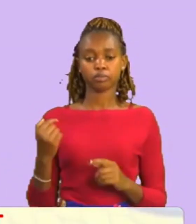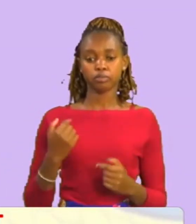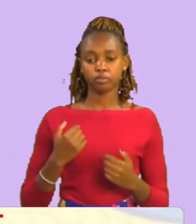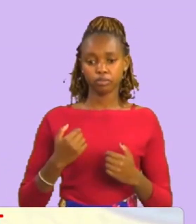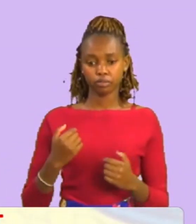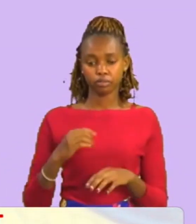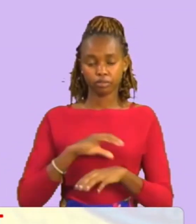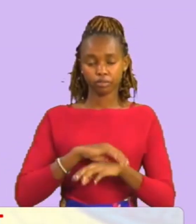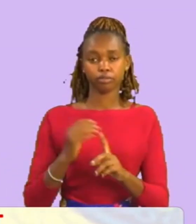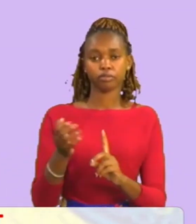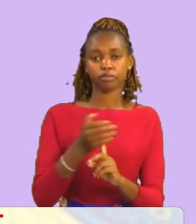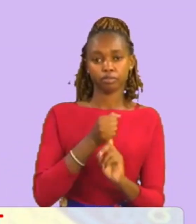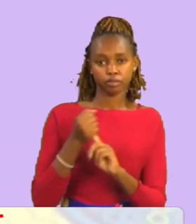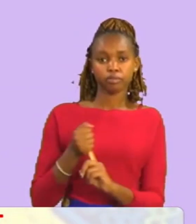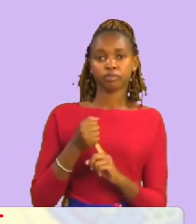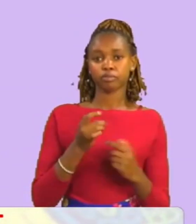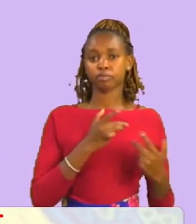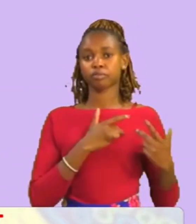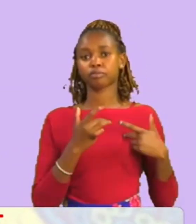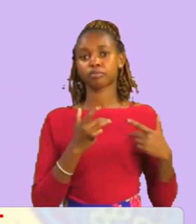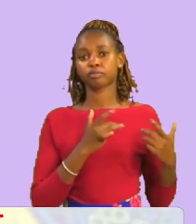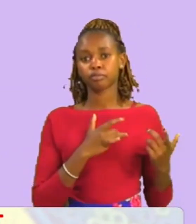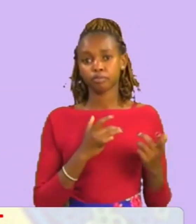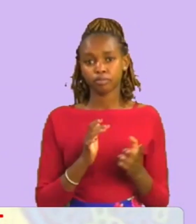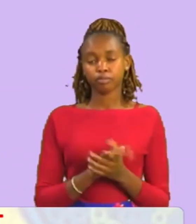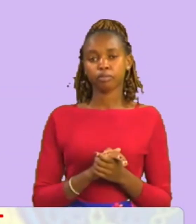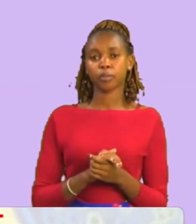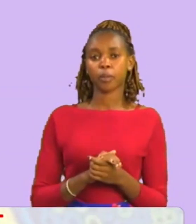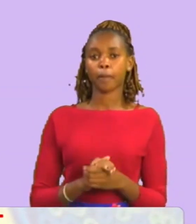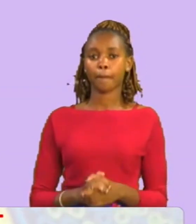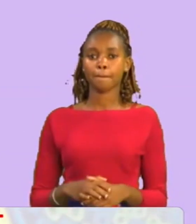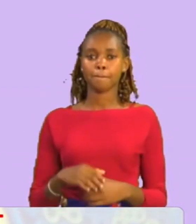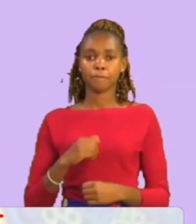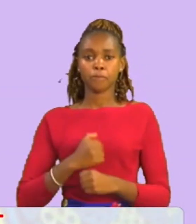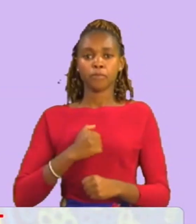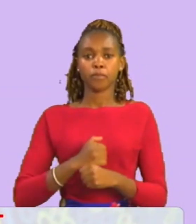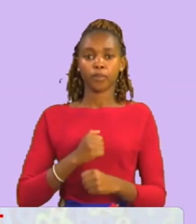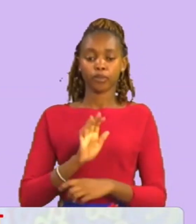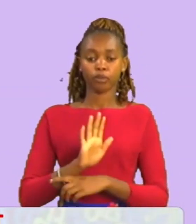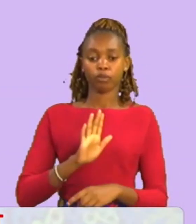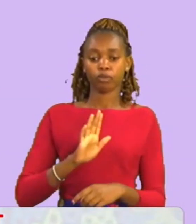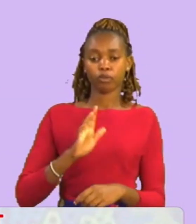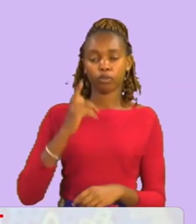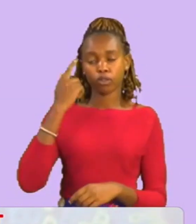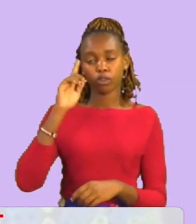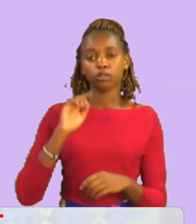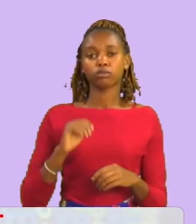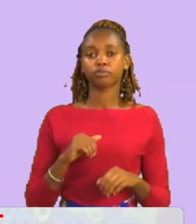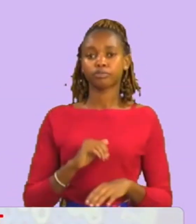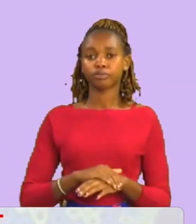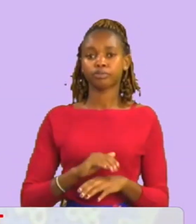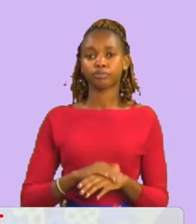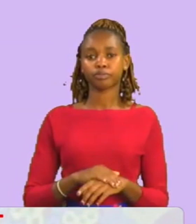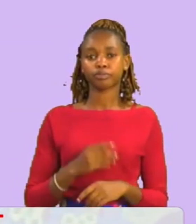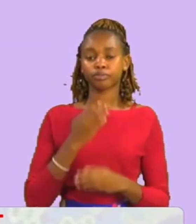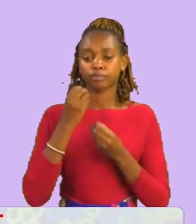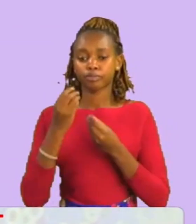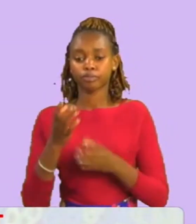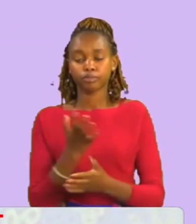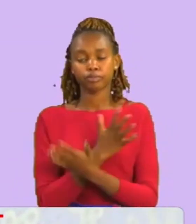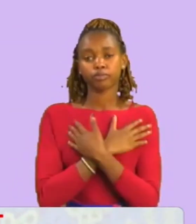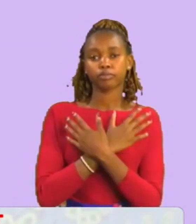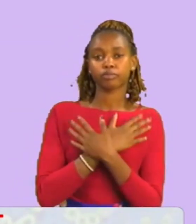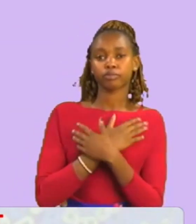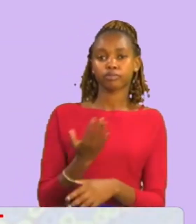Big shout out to you Mr. Odumbe. I'm pretty sure it is working out for you. Big shout out to you as well. Remember to plug in your friend. Wewe pia come through tumbie